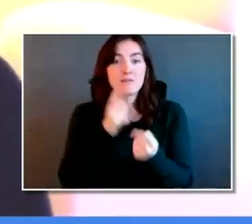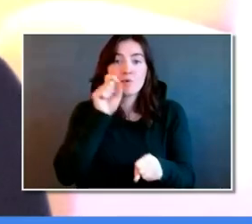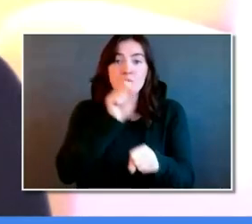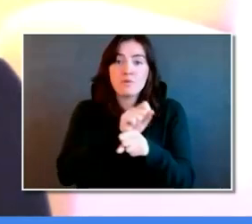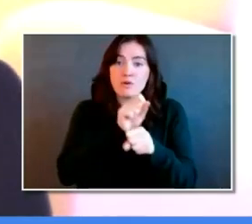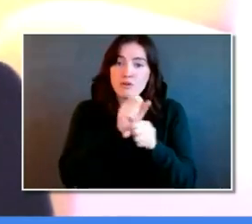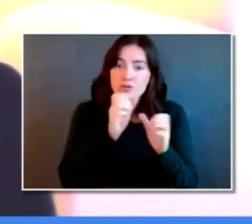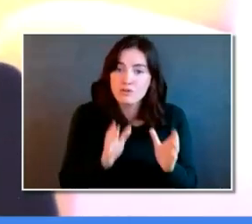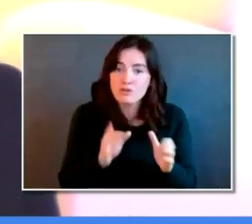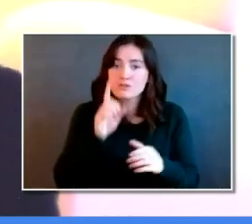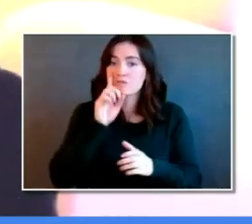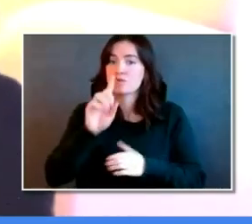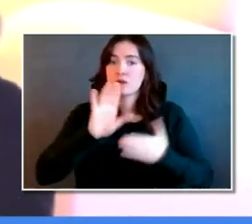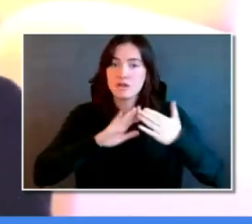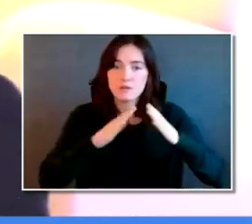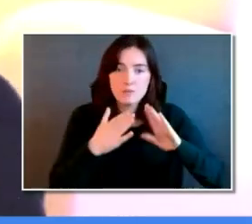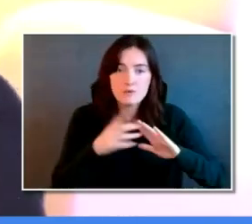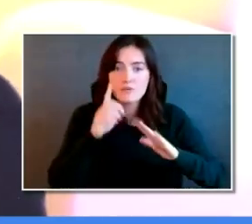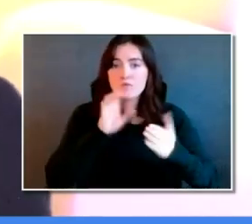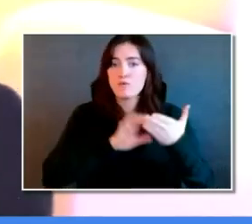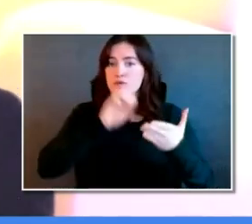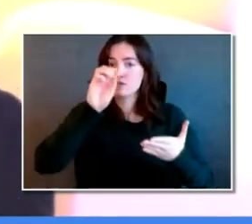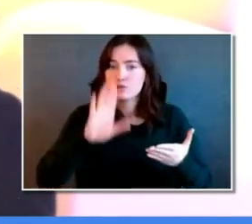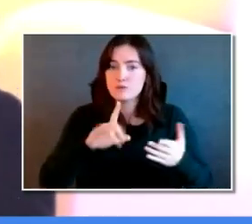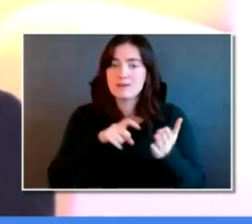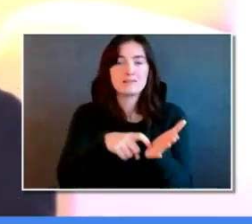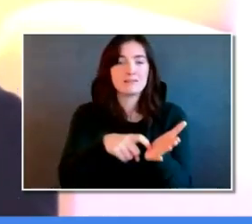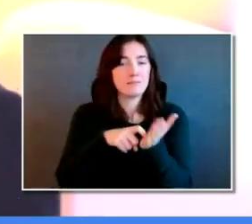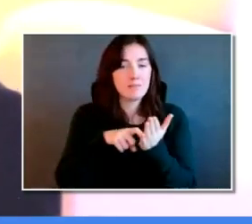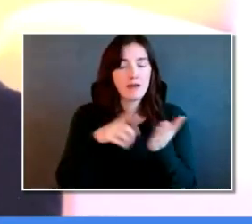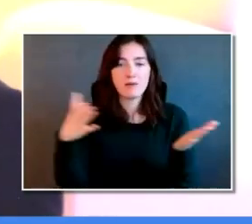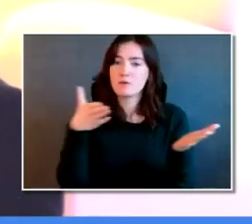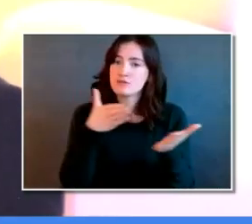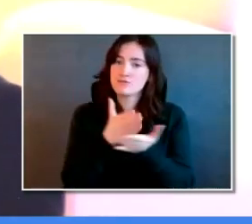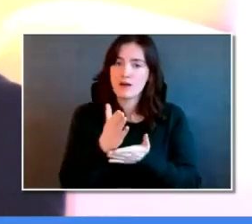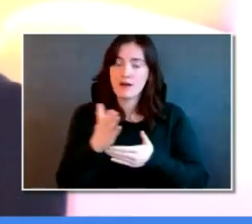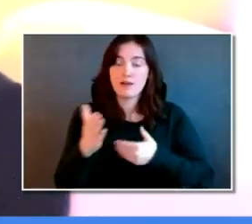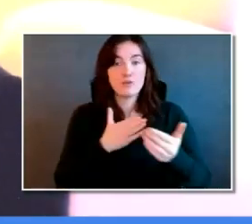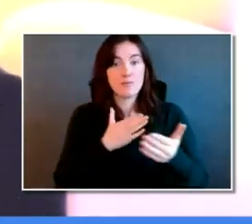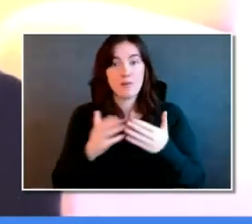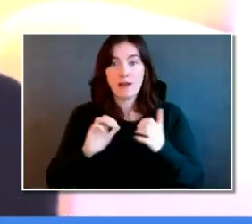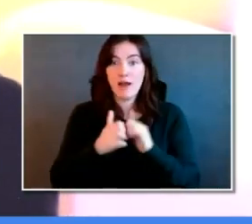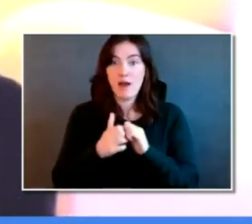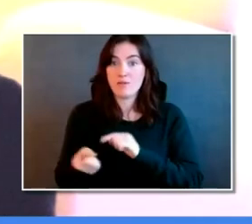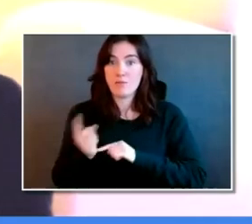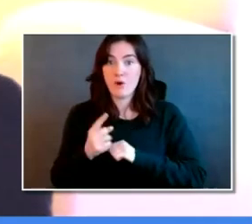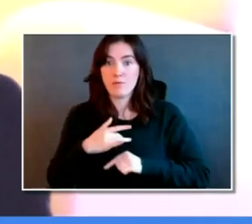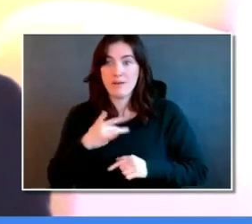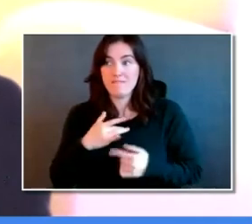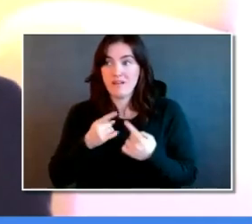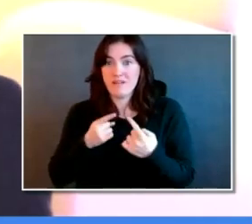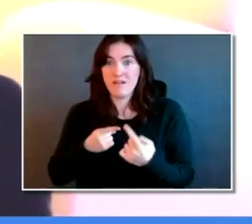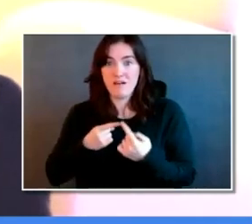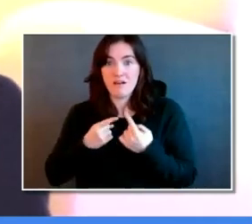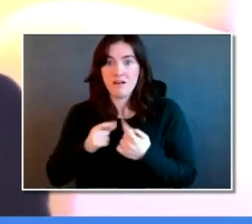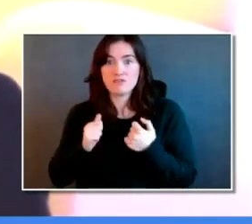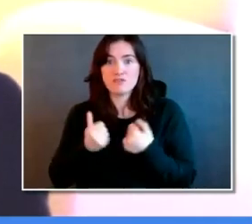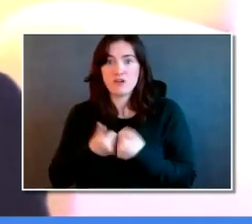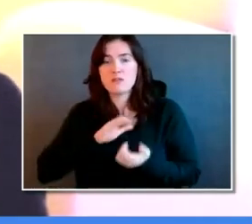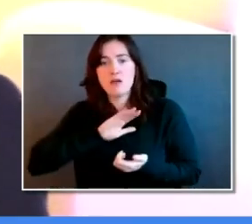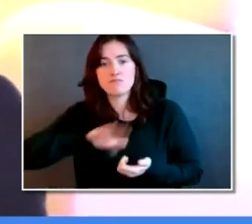is right, no matter how difficult it may seem in the moment. He would want us to demand of